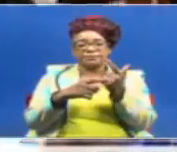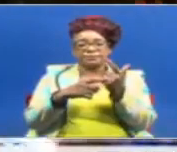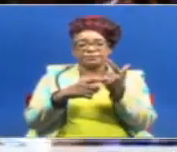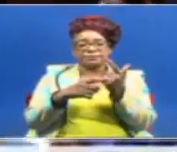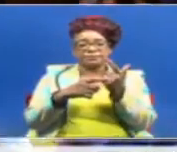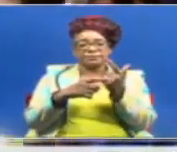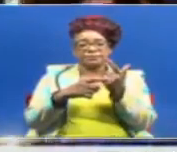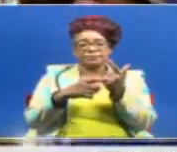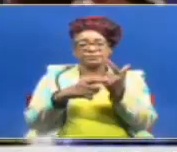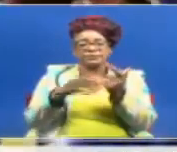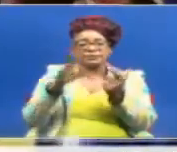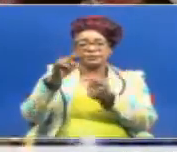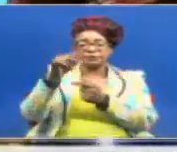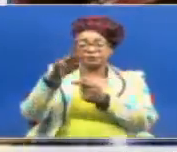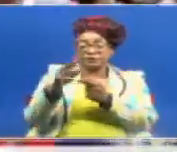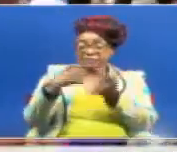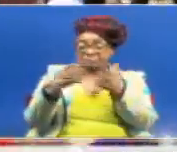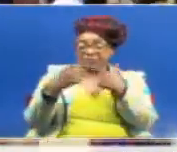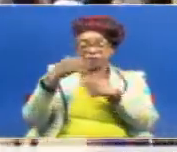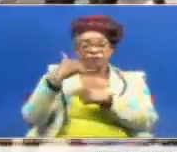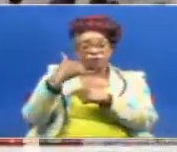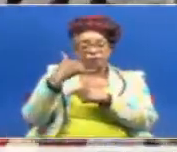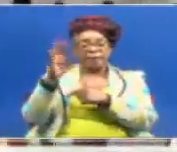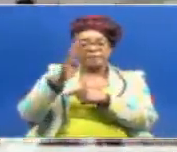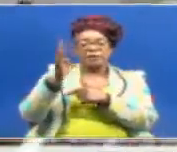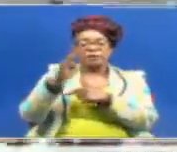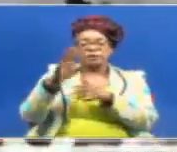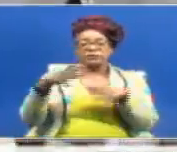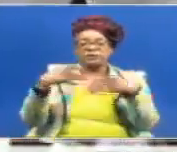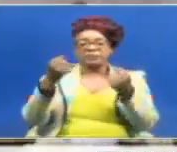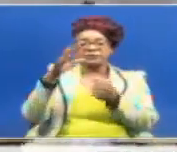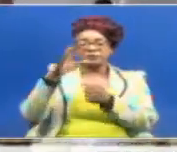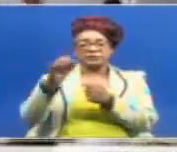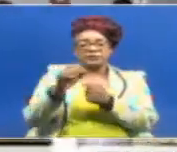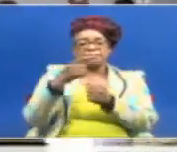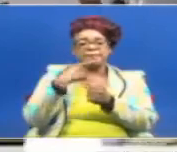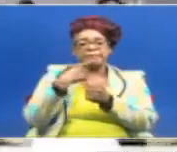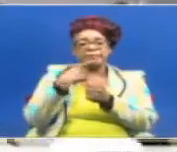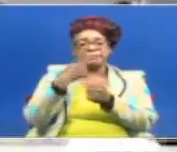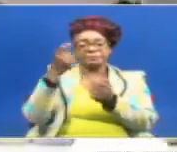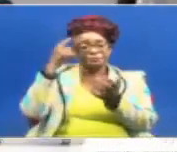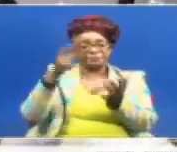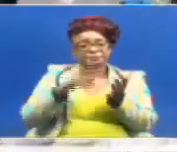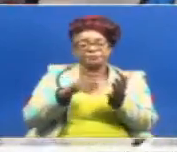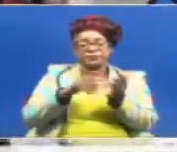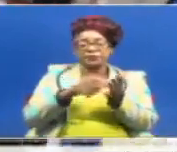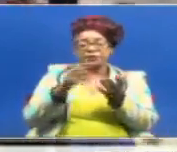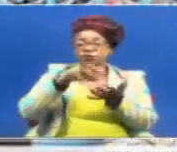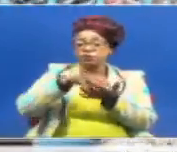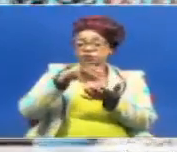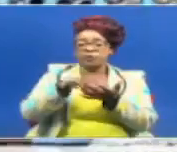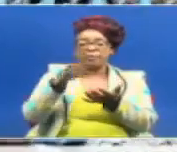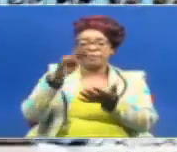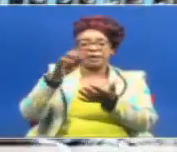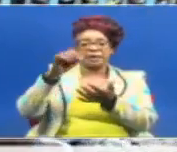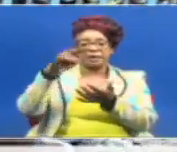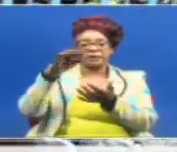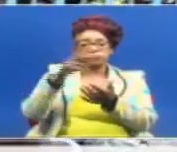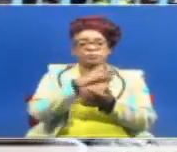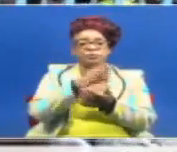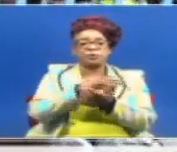Speaking to NTV on phone, Baringo County Health CEC Solomon Sirma has acknowledged the dire situation at the Marigat Hospital,